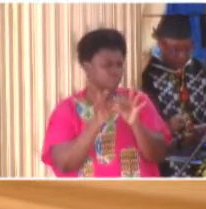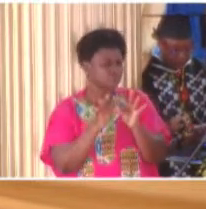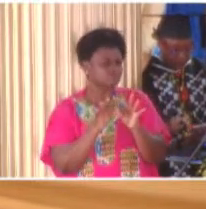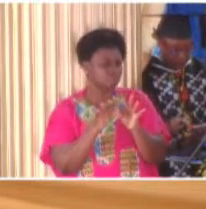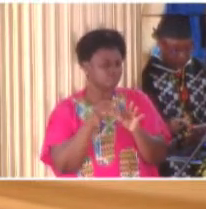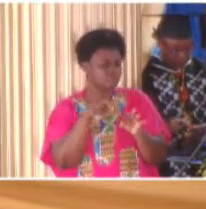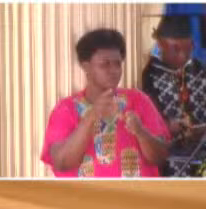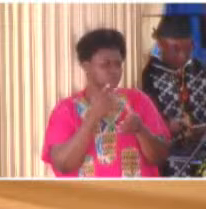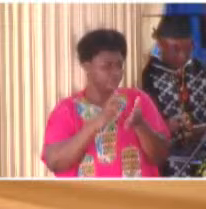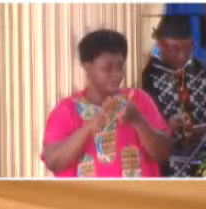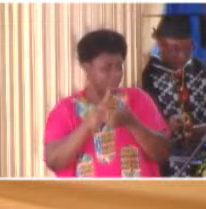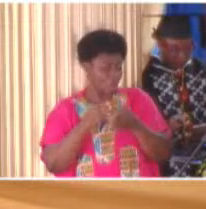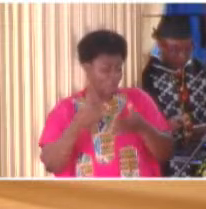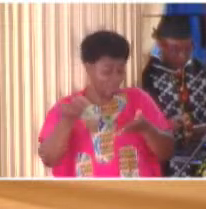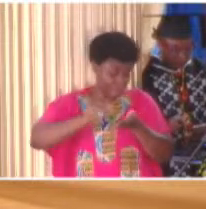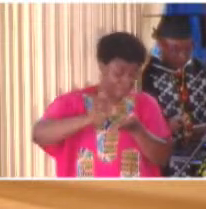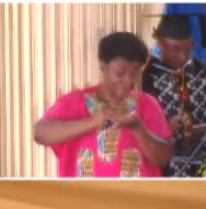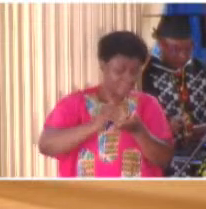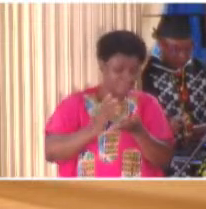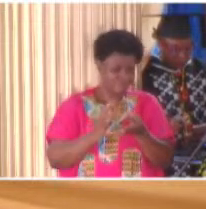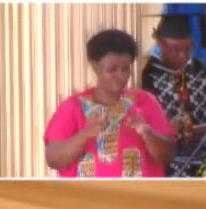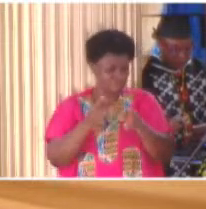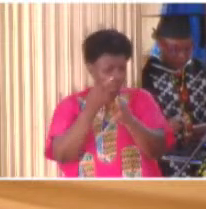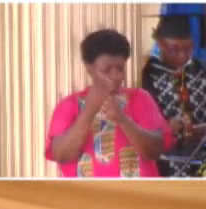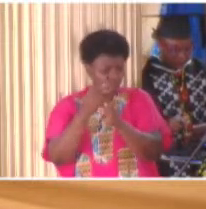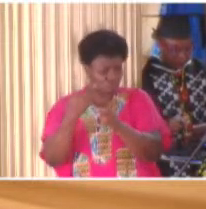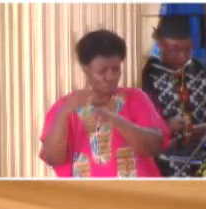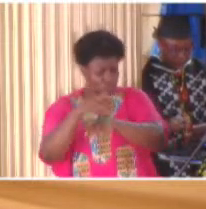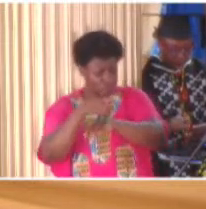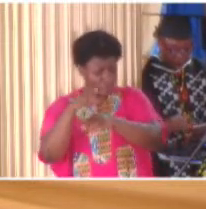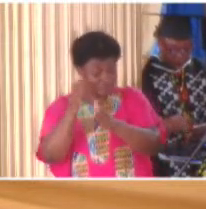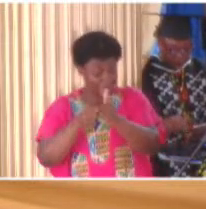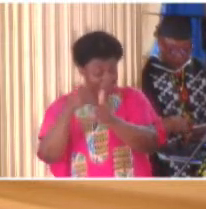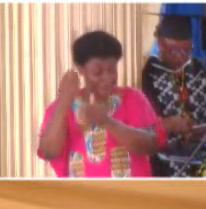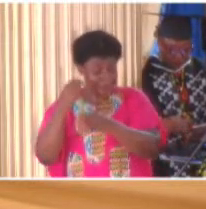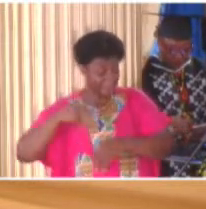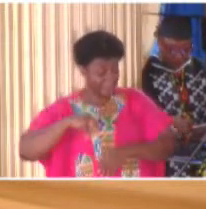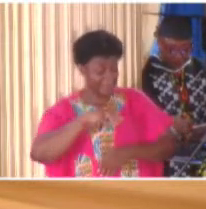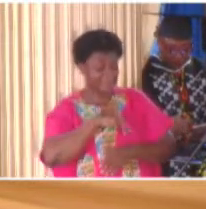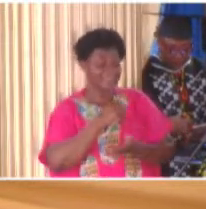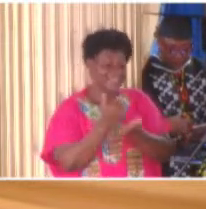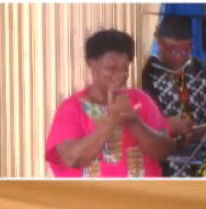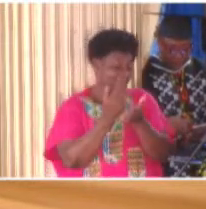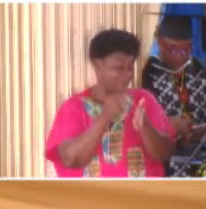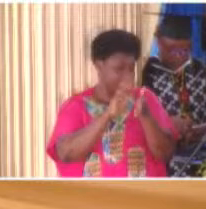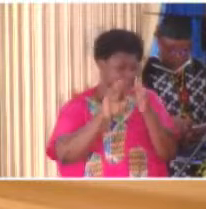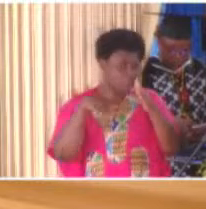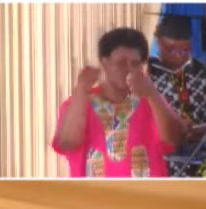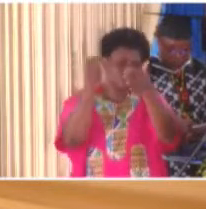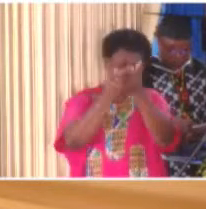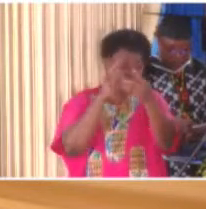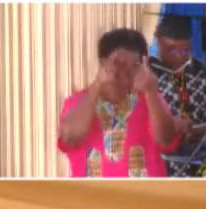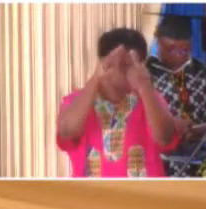while emphasizing the crucial role of every member of our community in helping the university reach its goals.